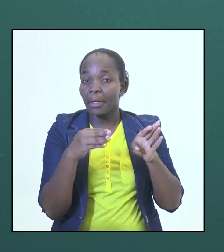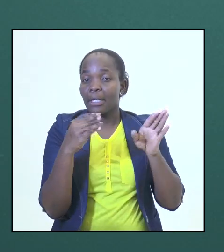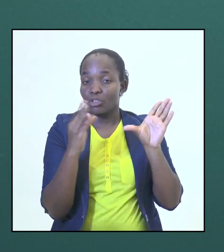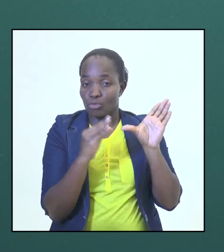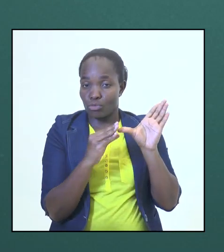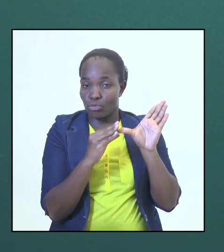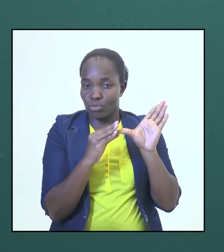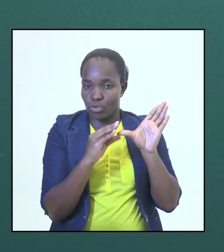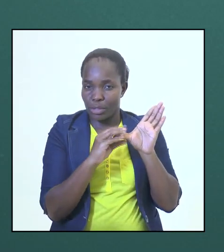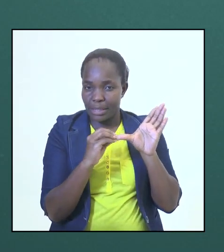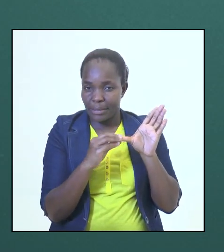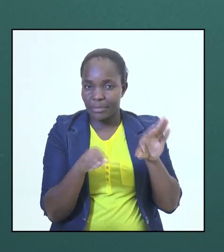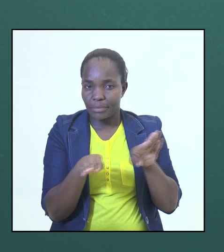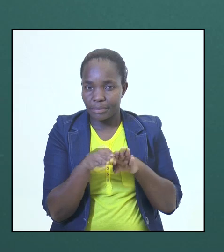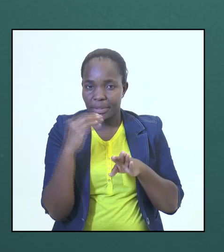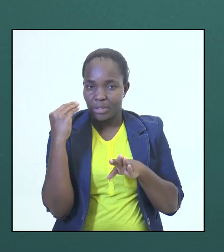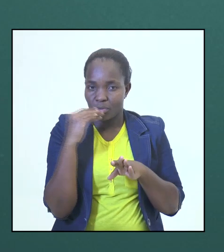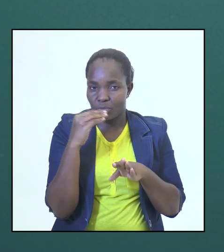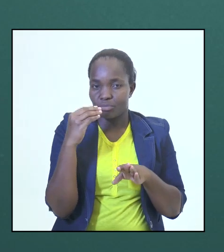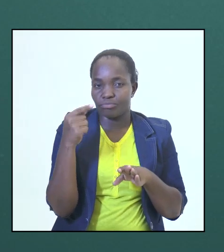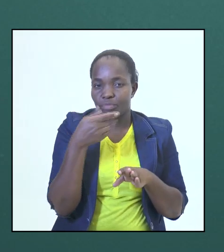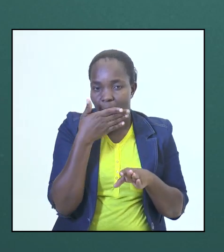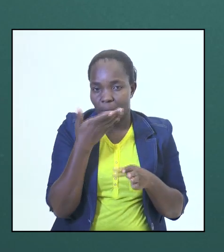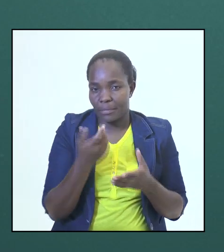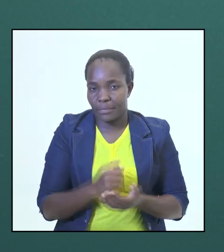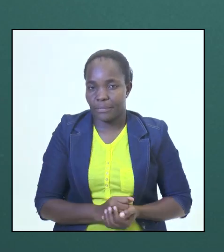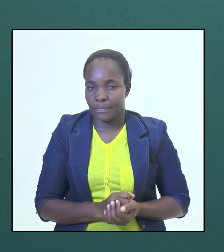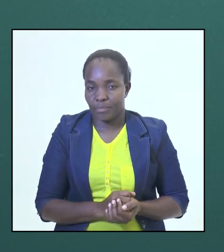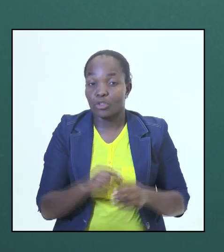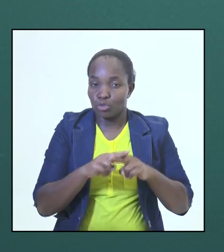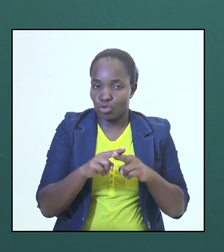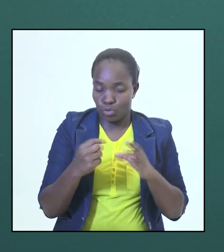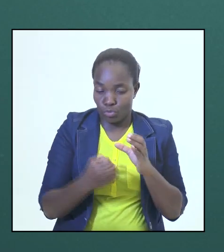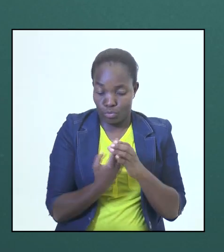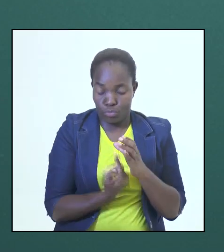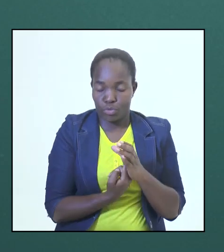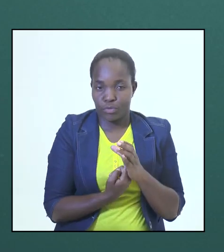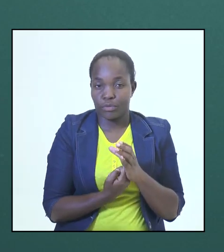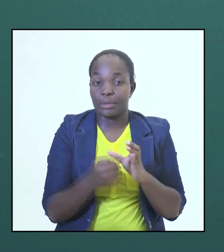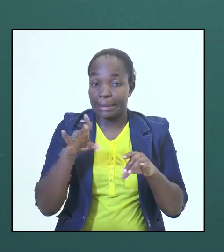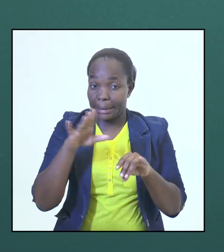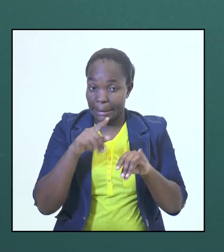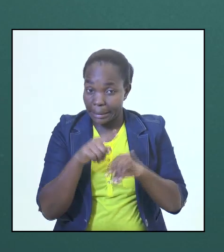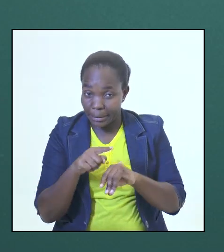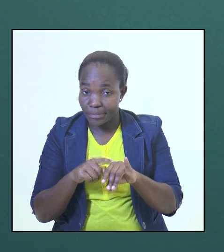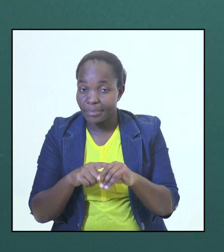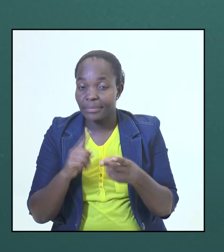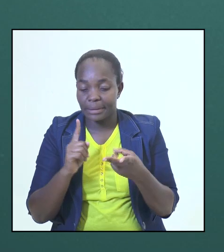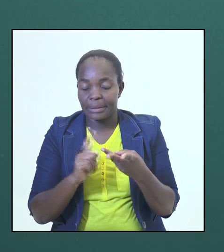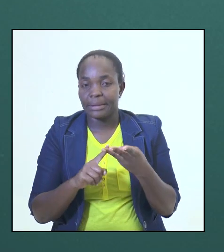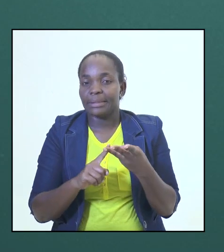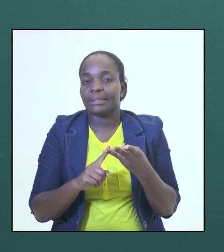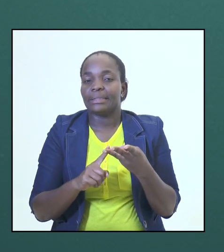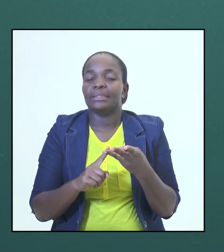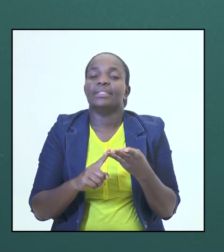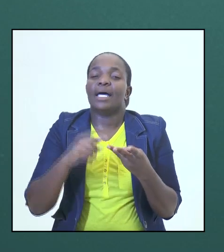into nutrients for the plant itself, as well as for the animals and humans to eat. The